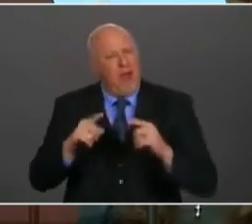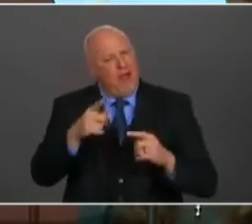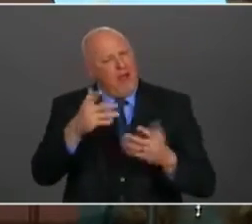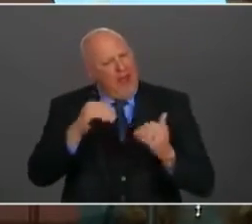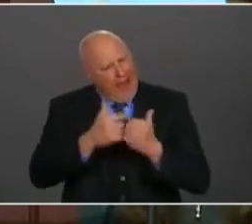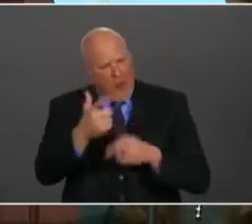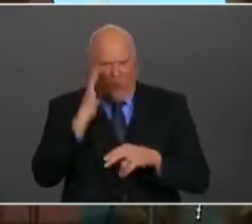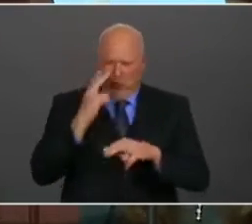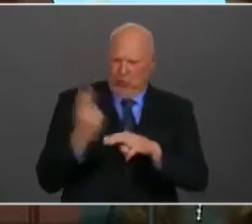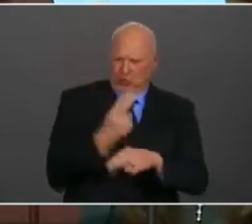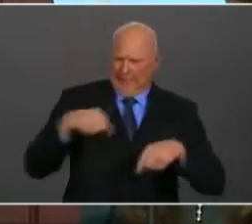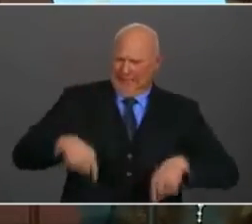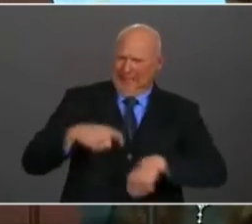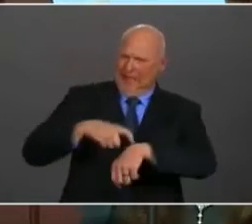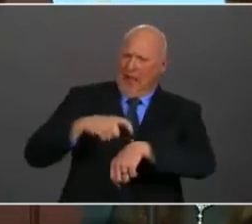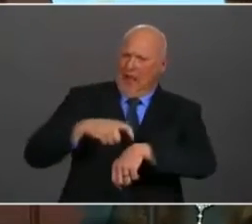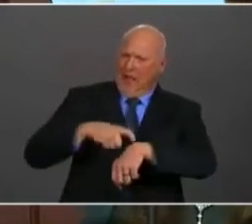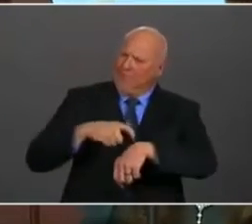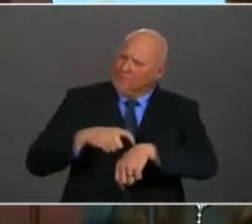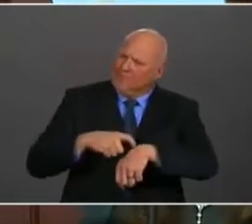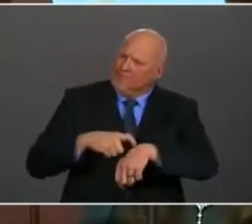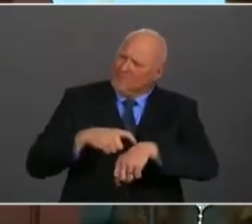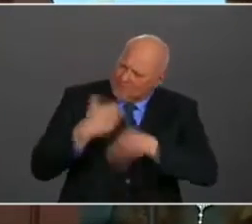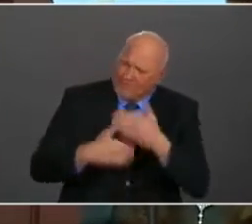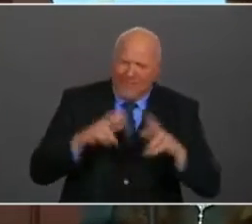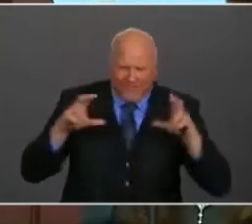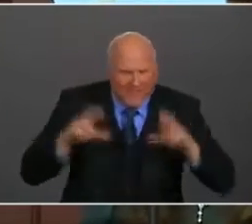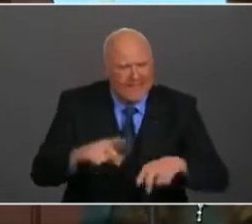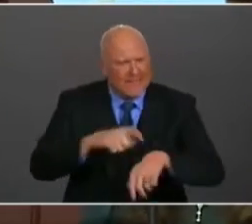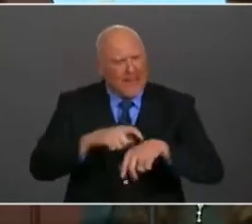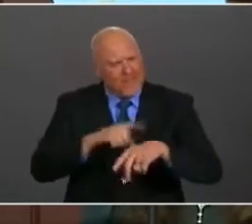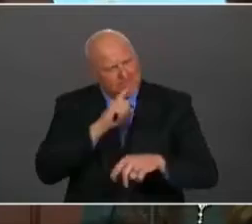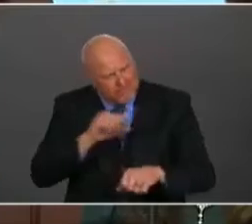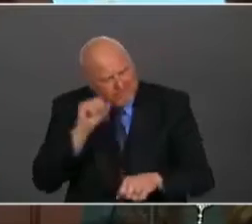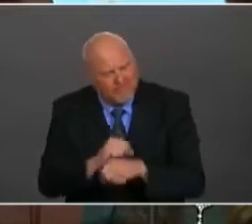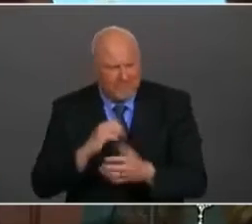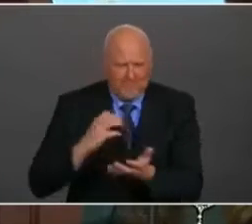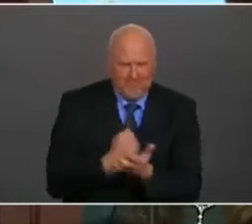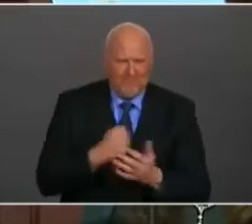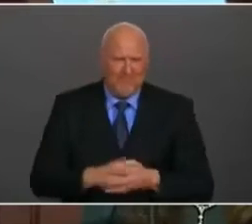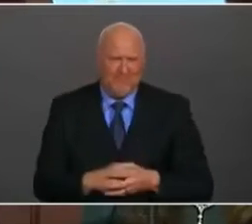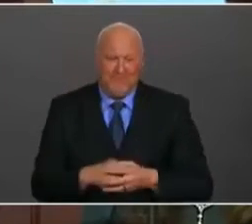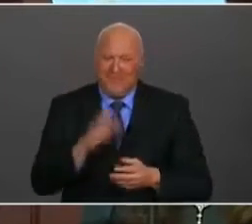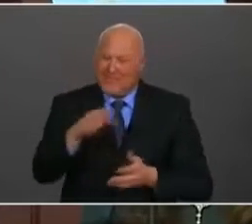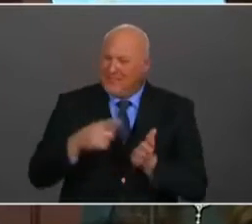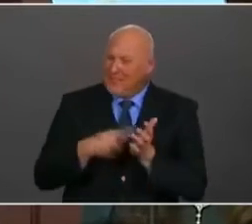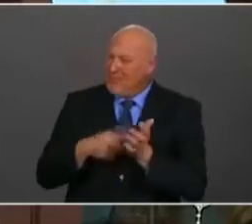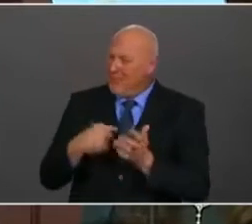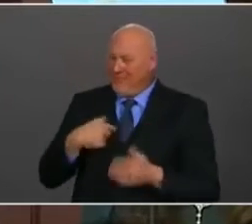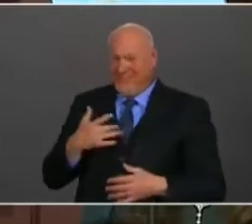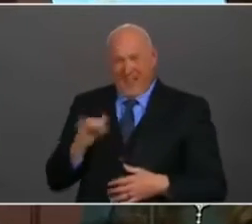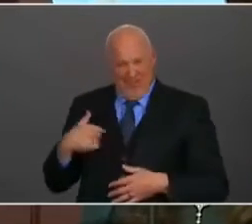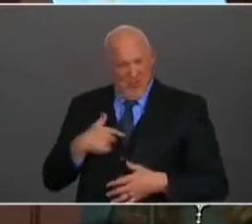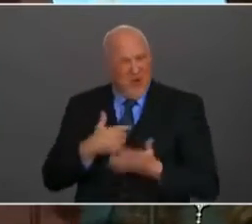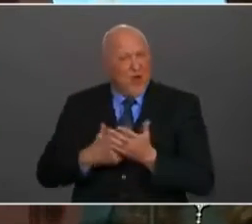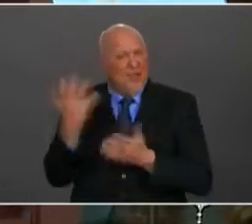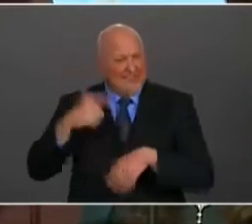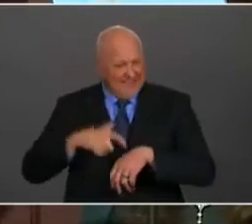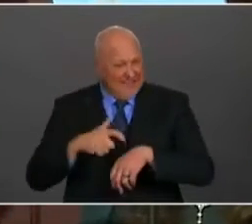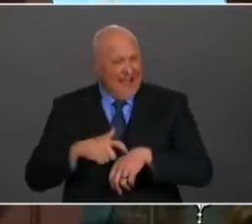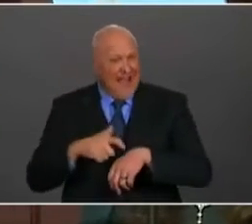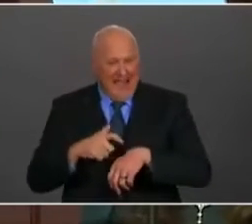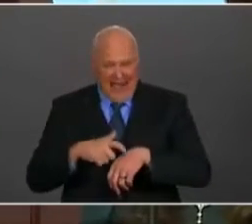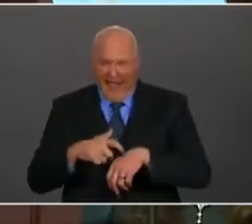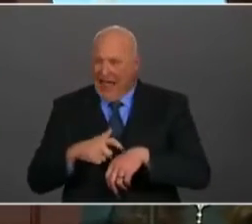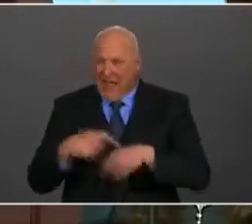sometimes worry that we waste too much valuable time on things that tear us apart and ultimately don't matter. You may have noticed last